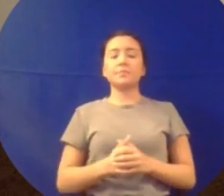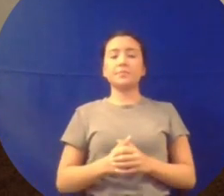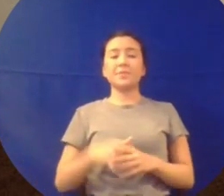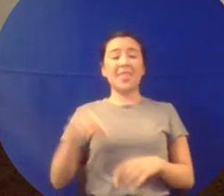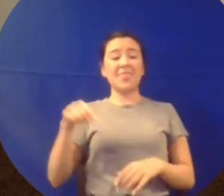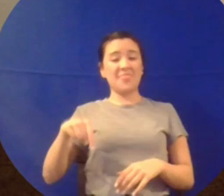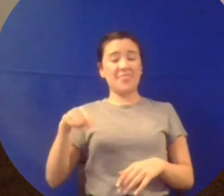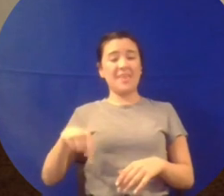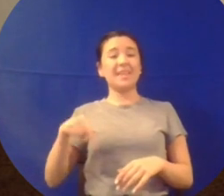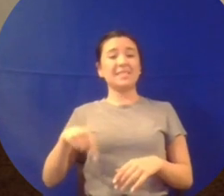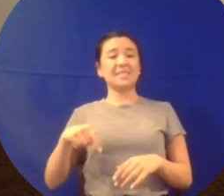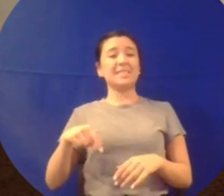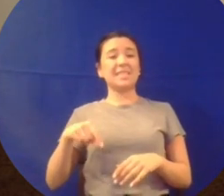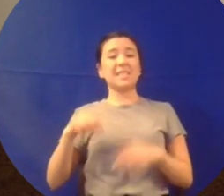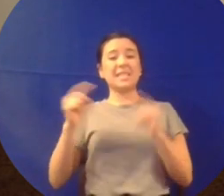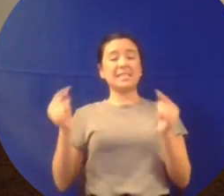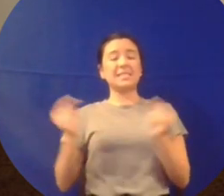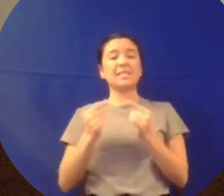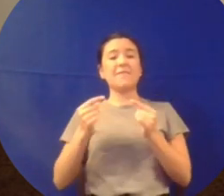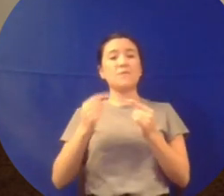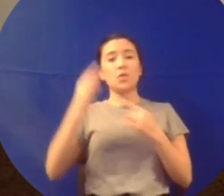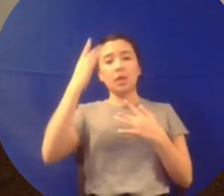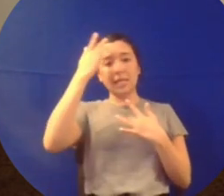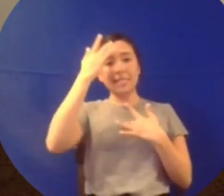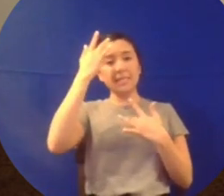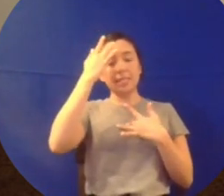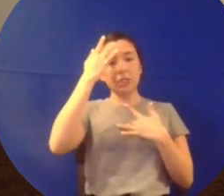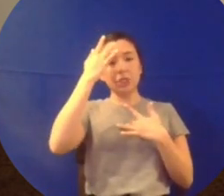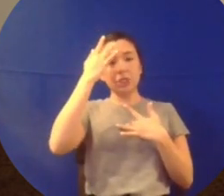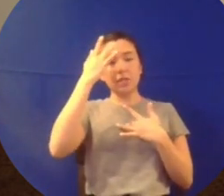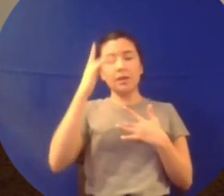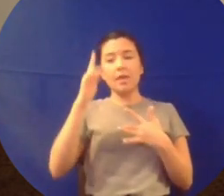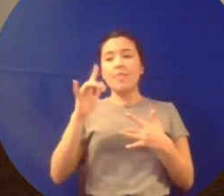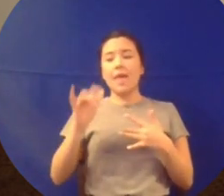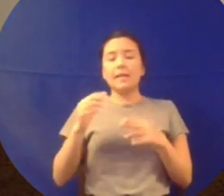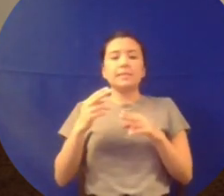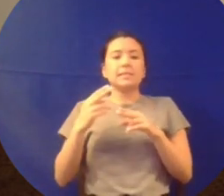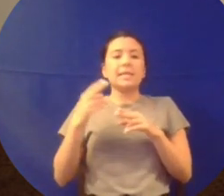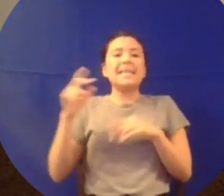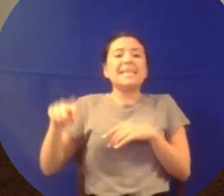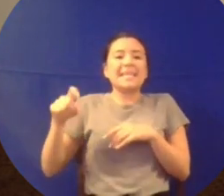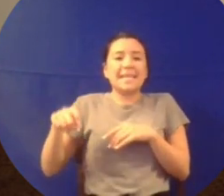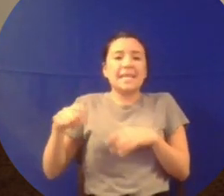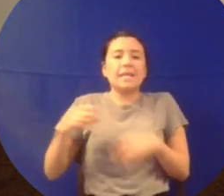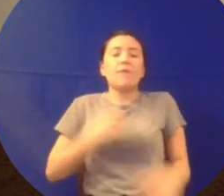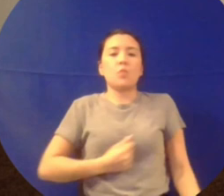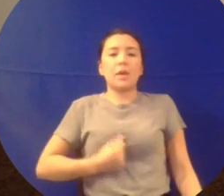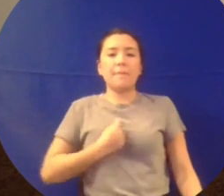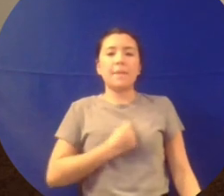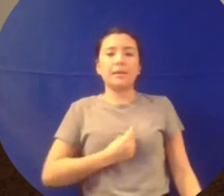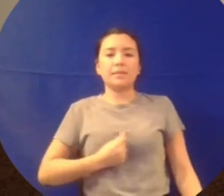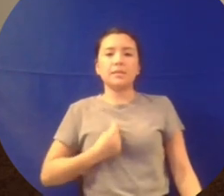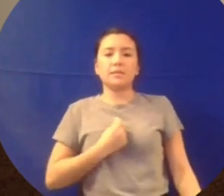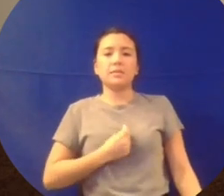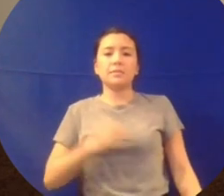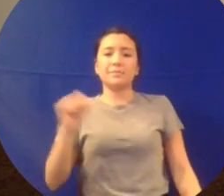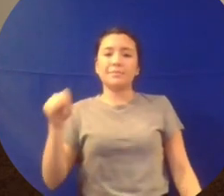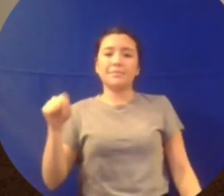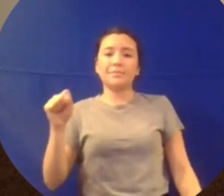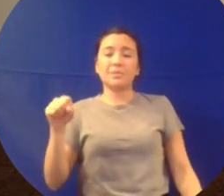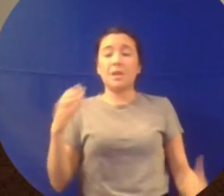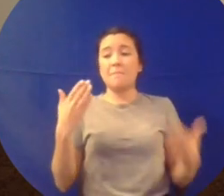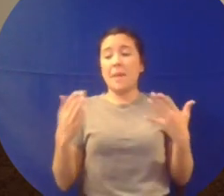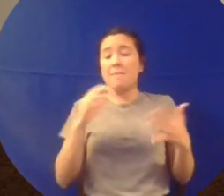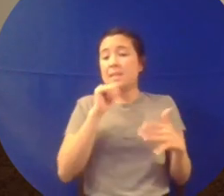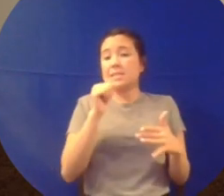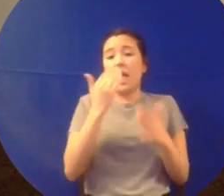This is a sinful condition that is in need of repentance. It may not be